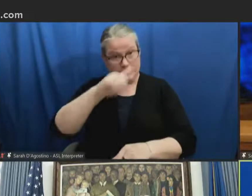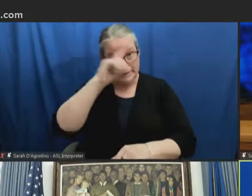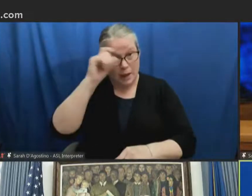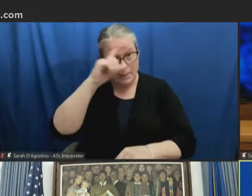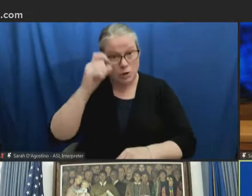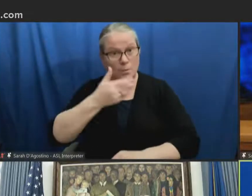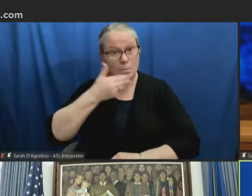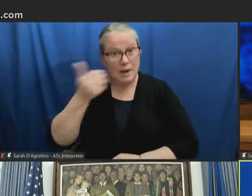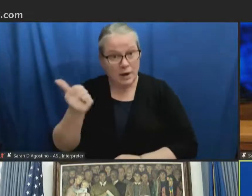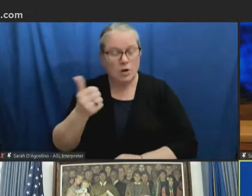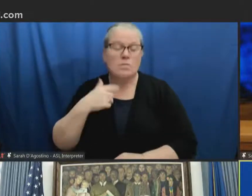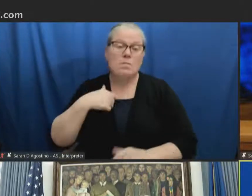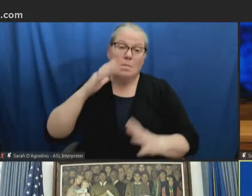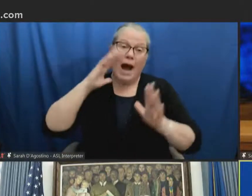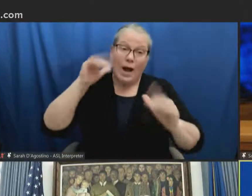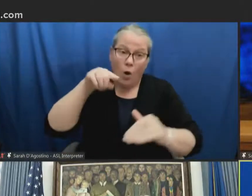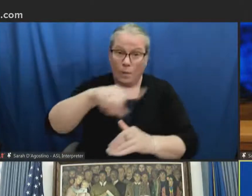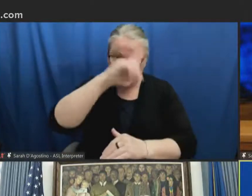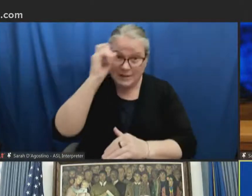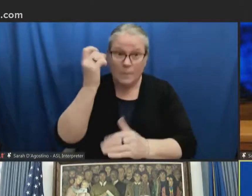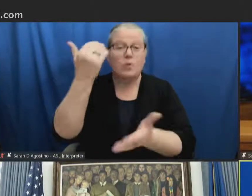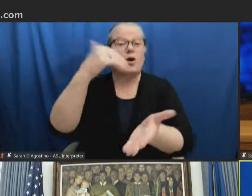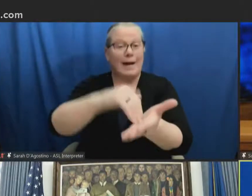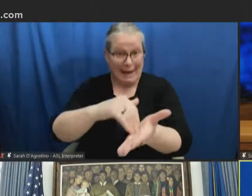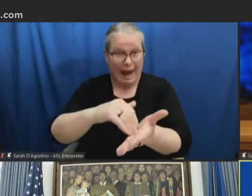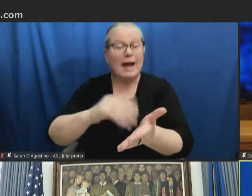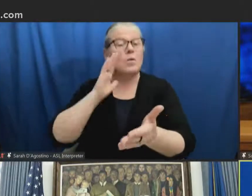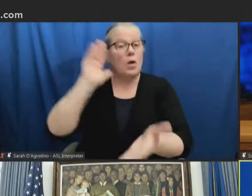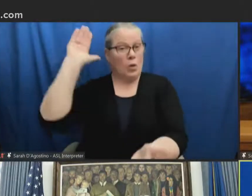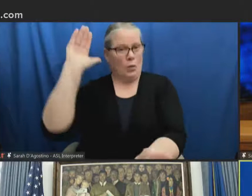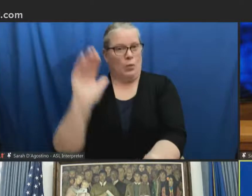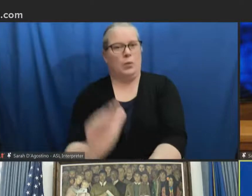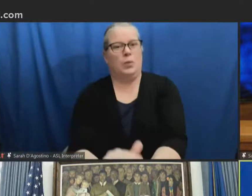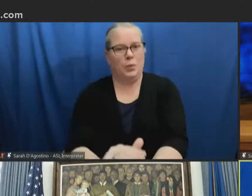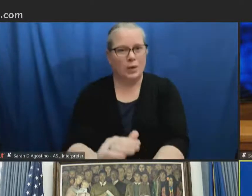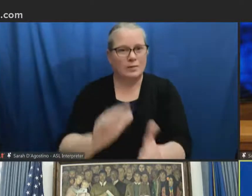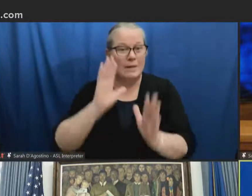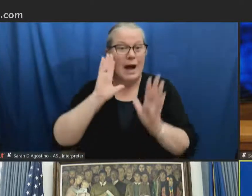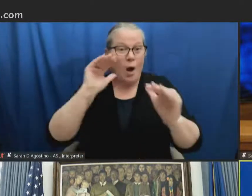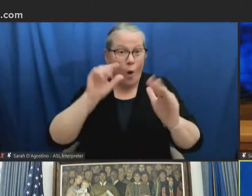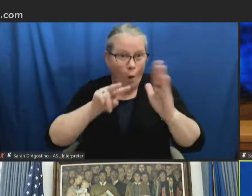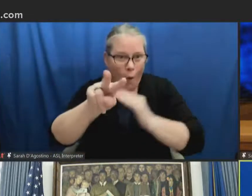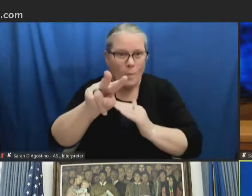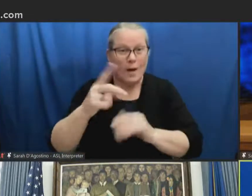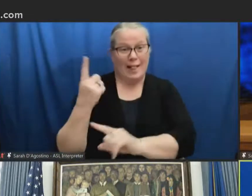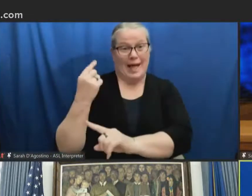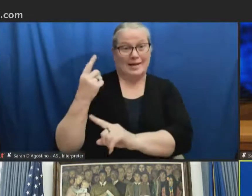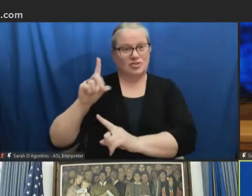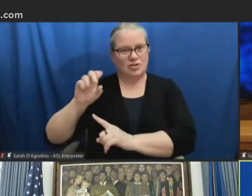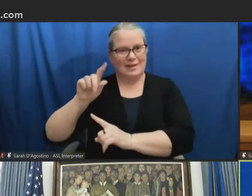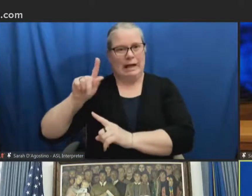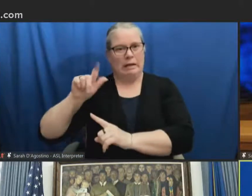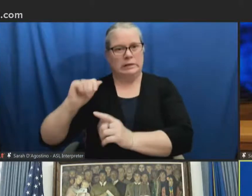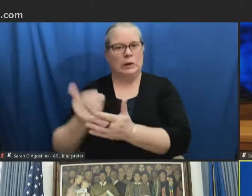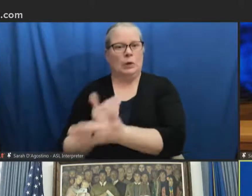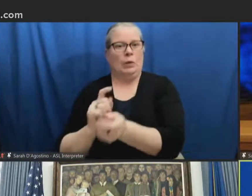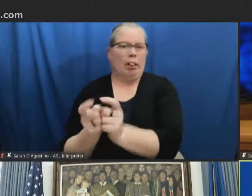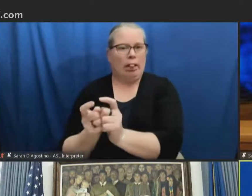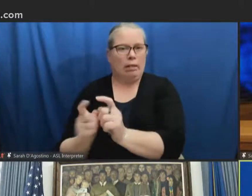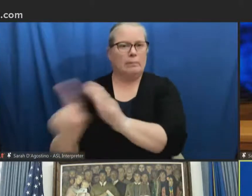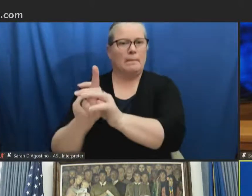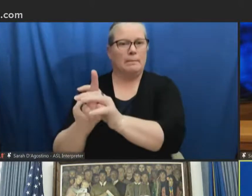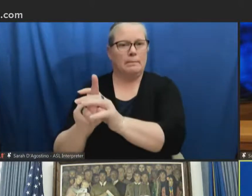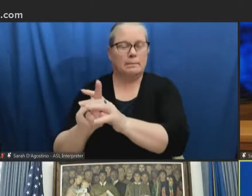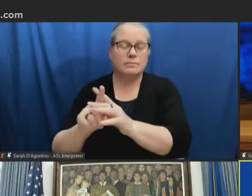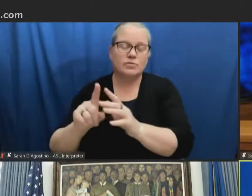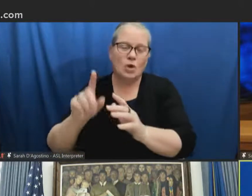Last summer, the Delta variant came and sort of interrupted that hope. I had hoped that we wouldn't see a surge before the fall again, just